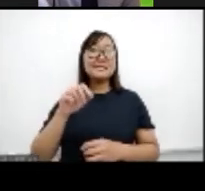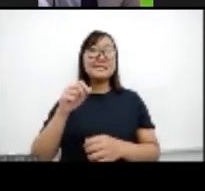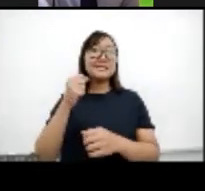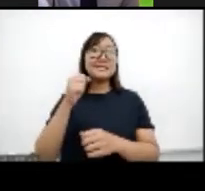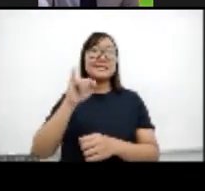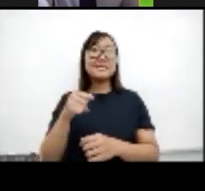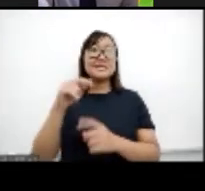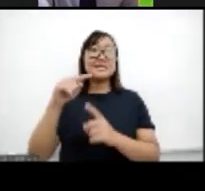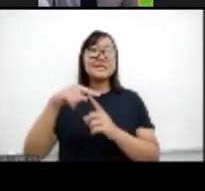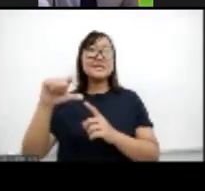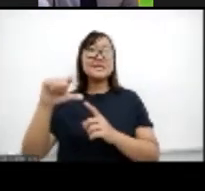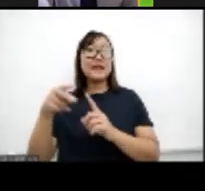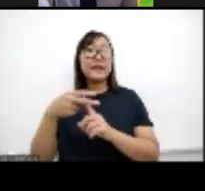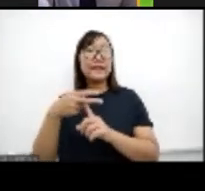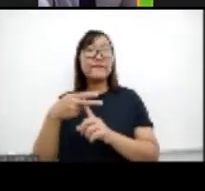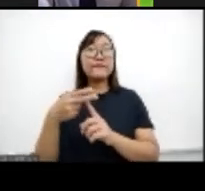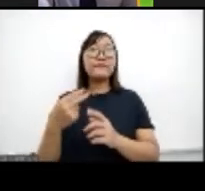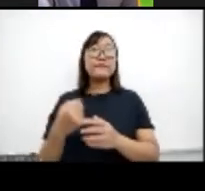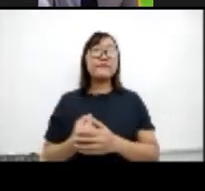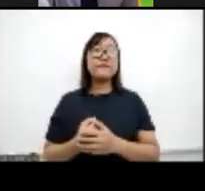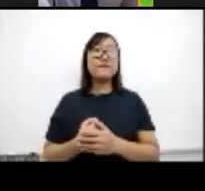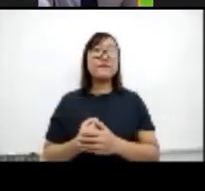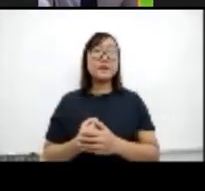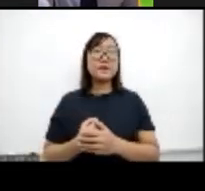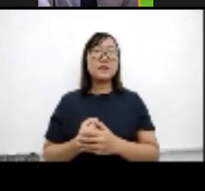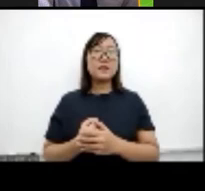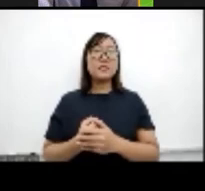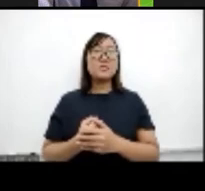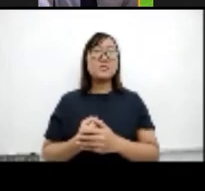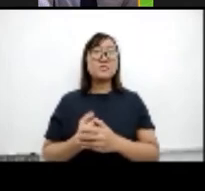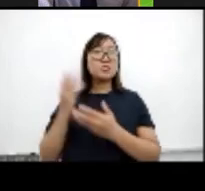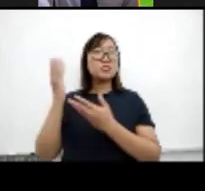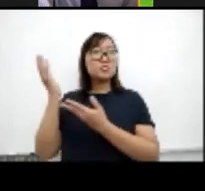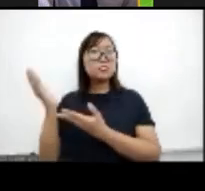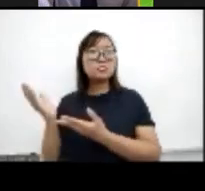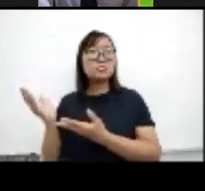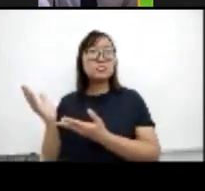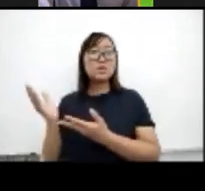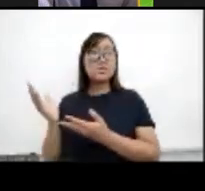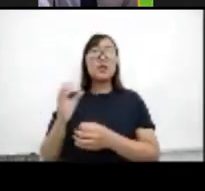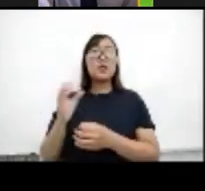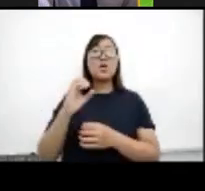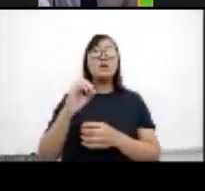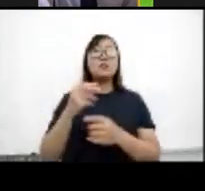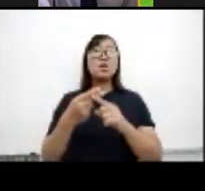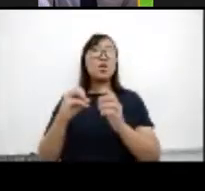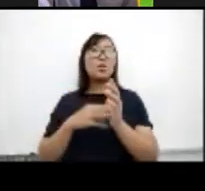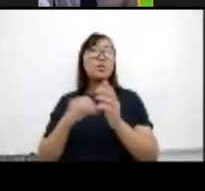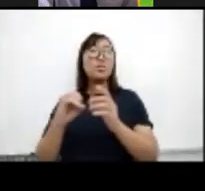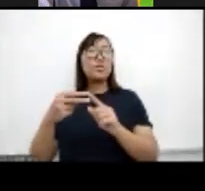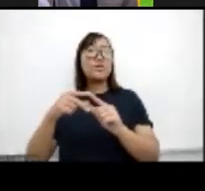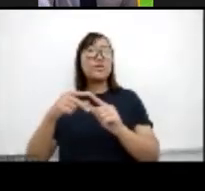art paint Ustaz ostrich home